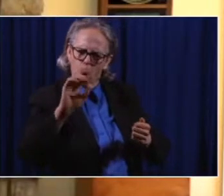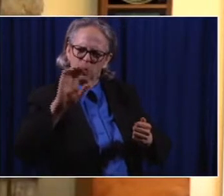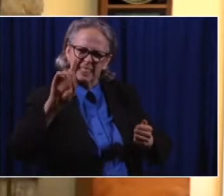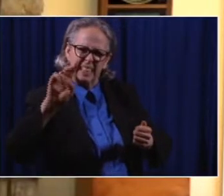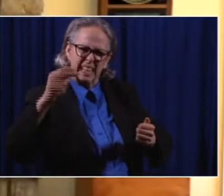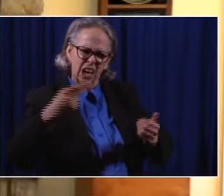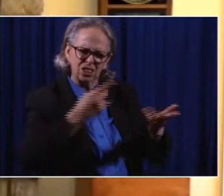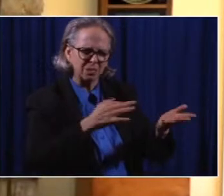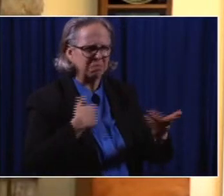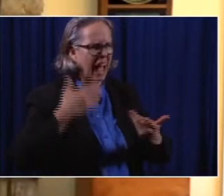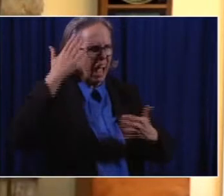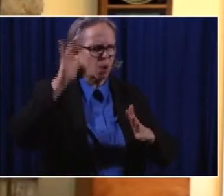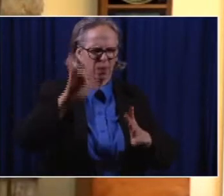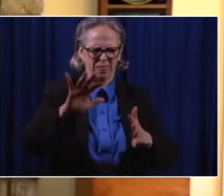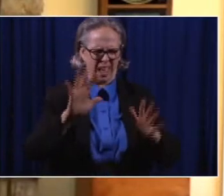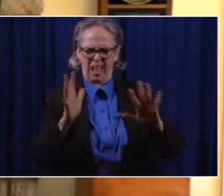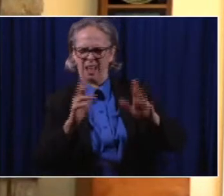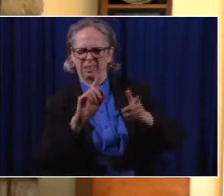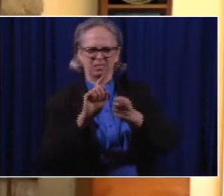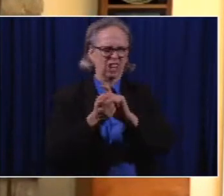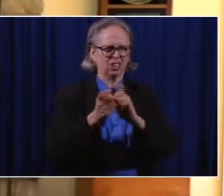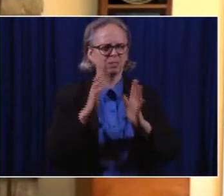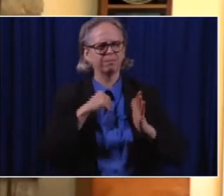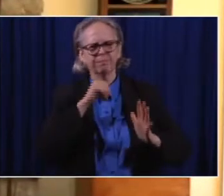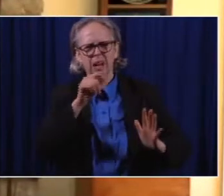know. Oh.